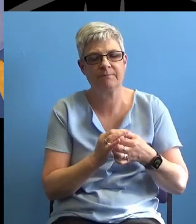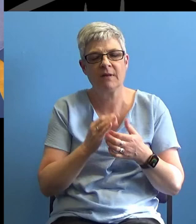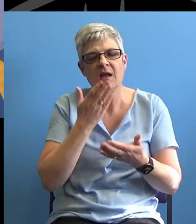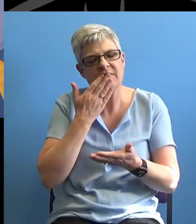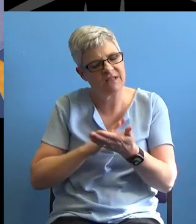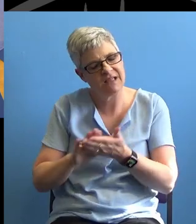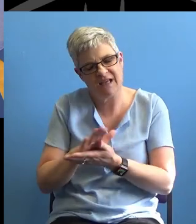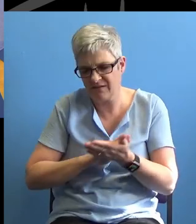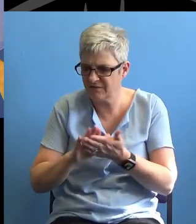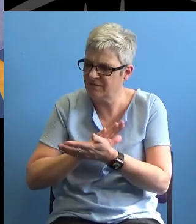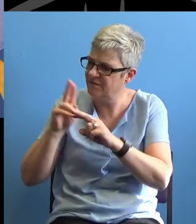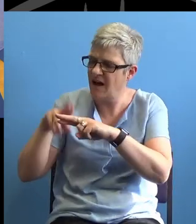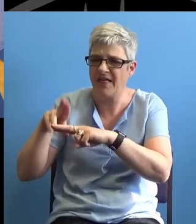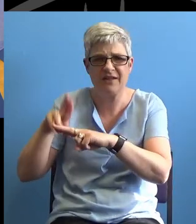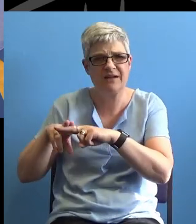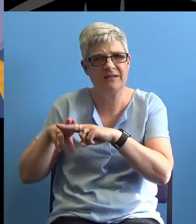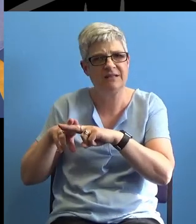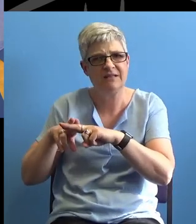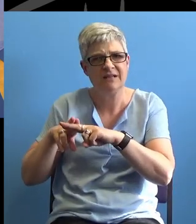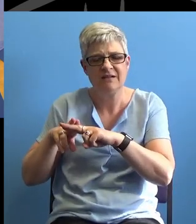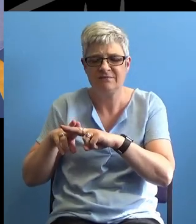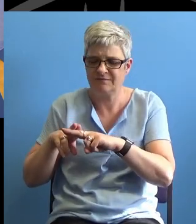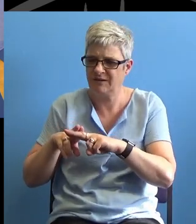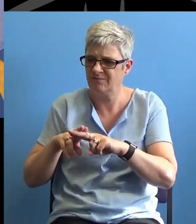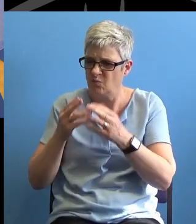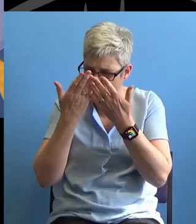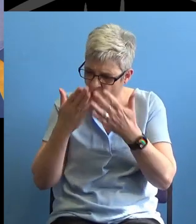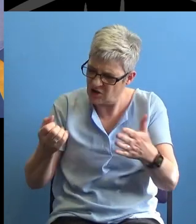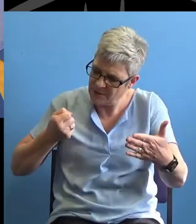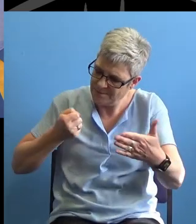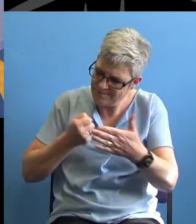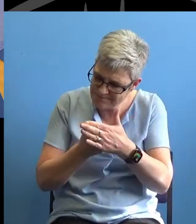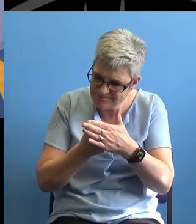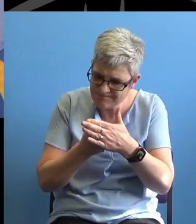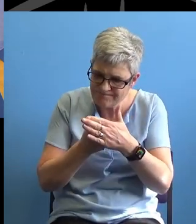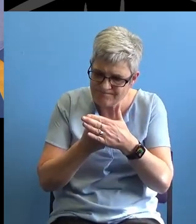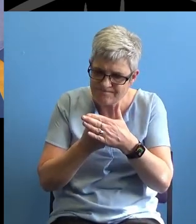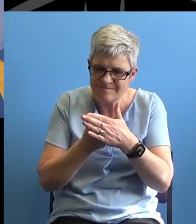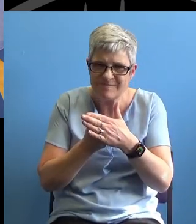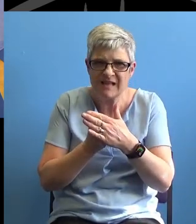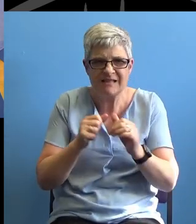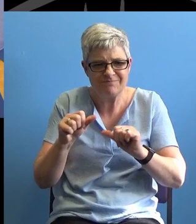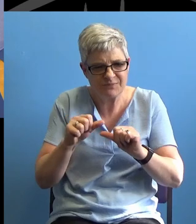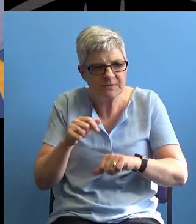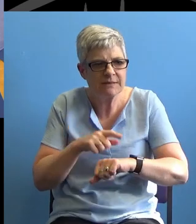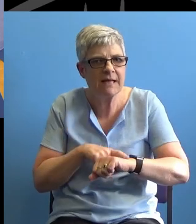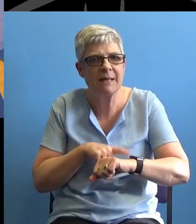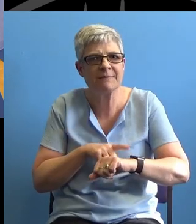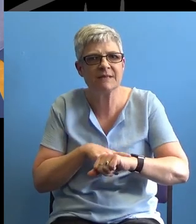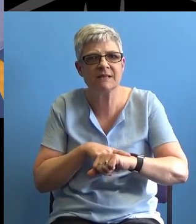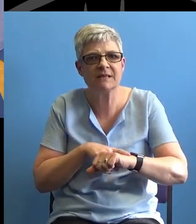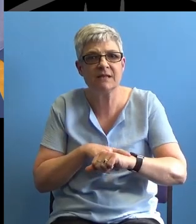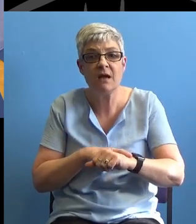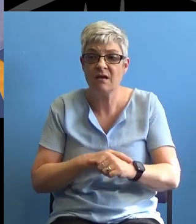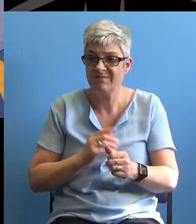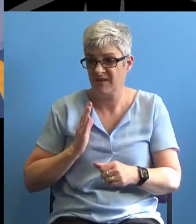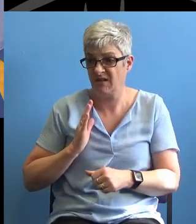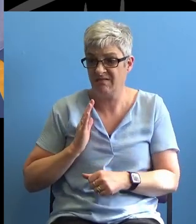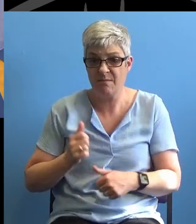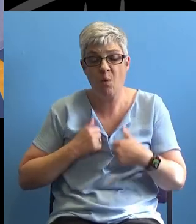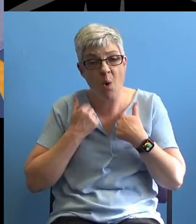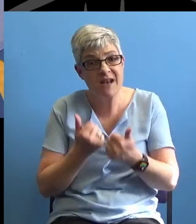Forgive us, Father, for limiting our worship of you to little times, to Sunday